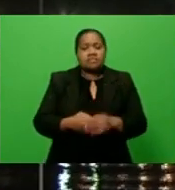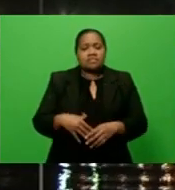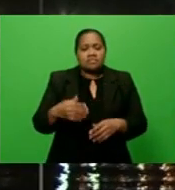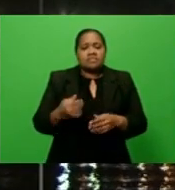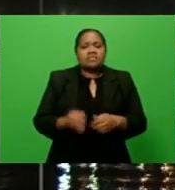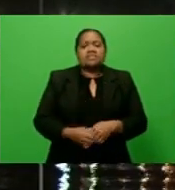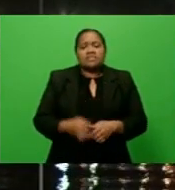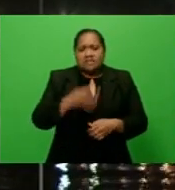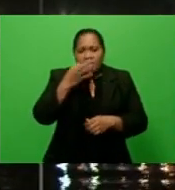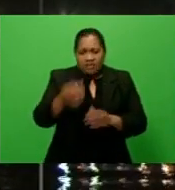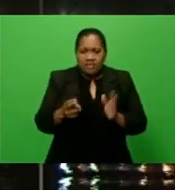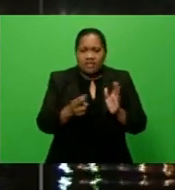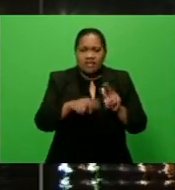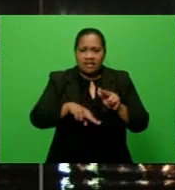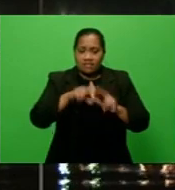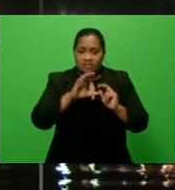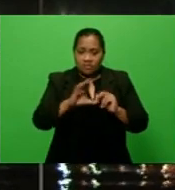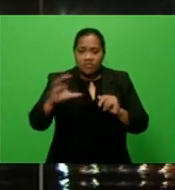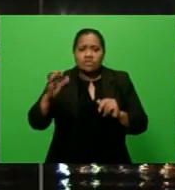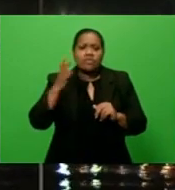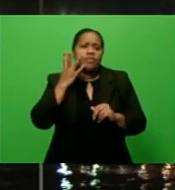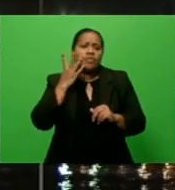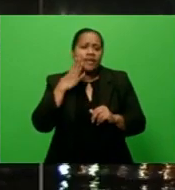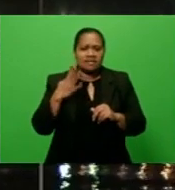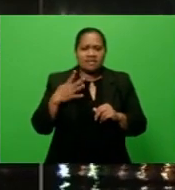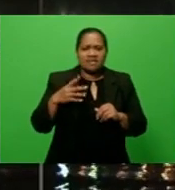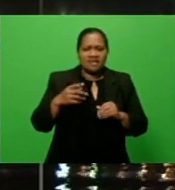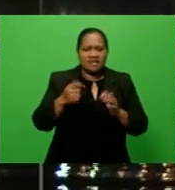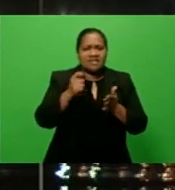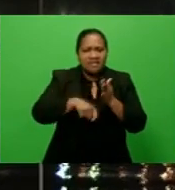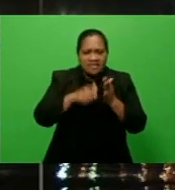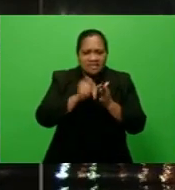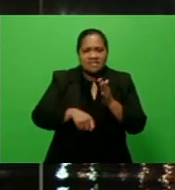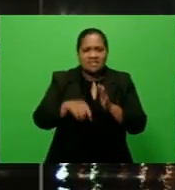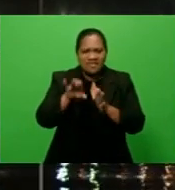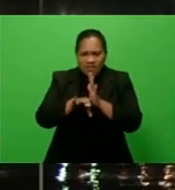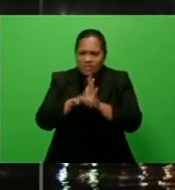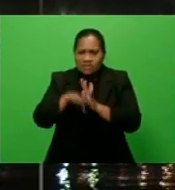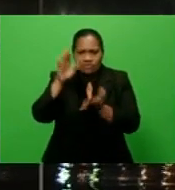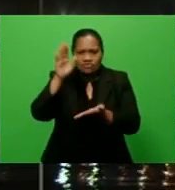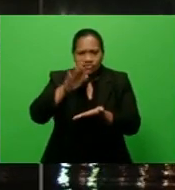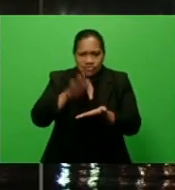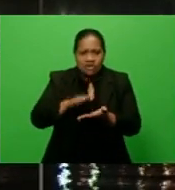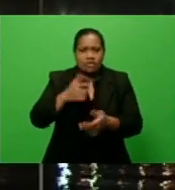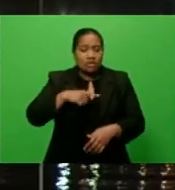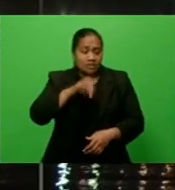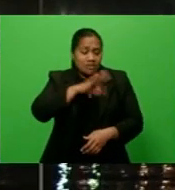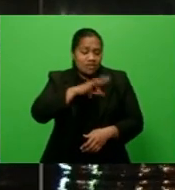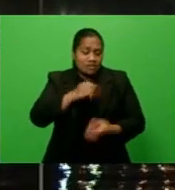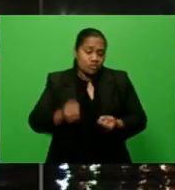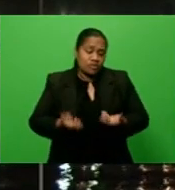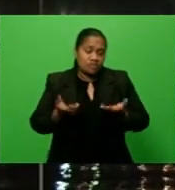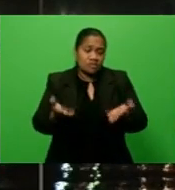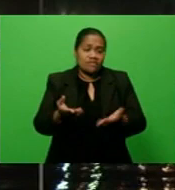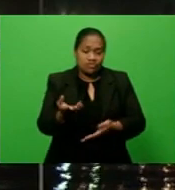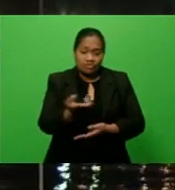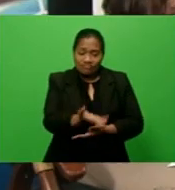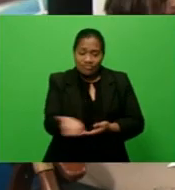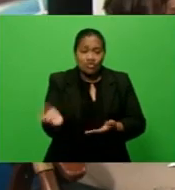ensure that when duty and taxes are reduced, the benefits are passed on to the consumers. Ritika Pratap